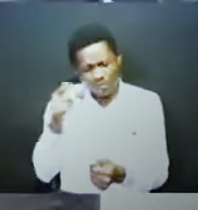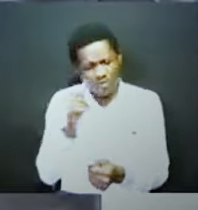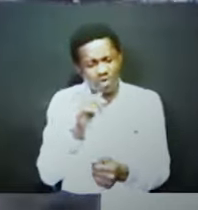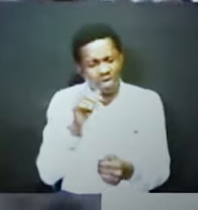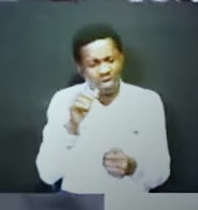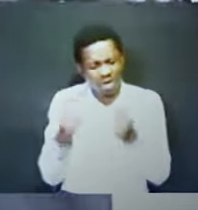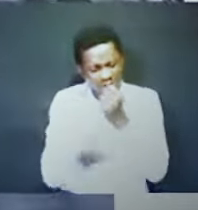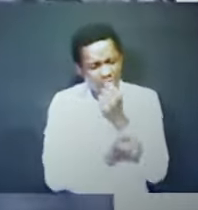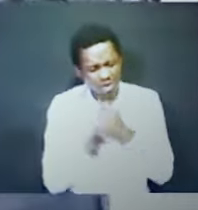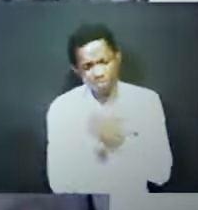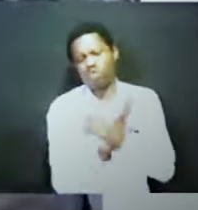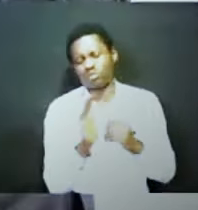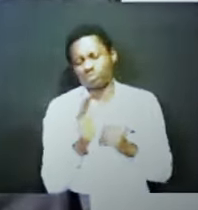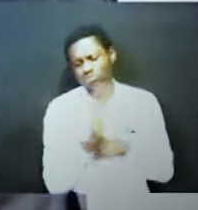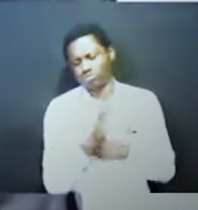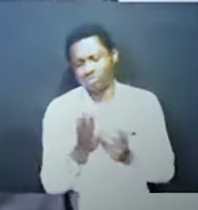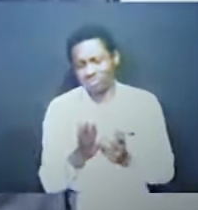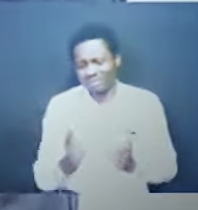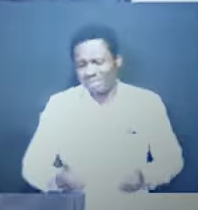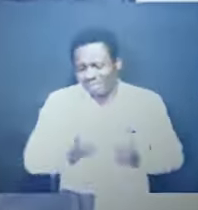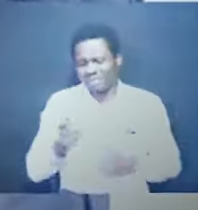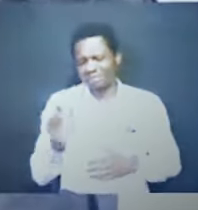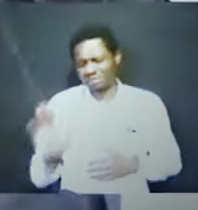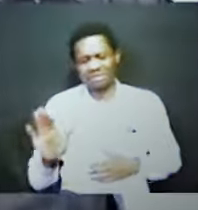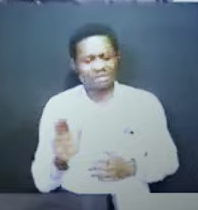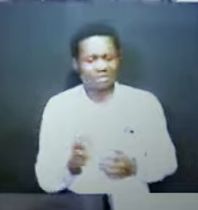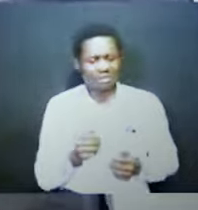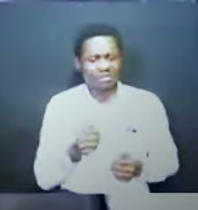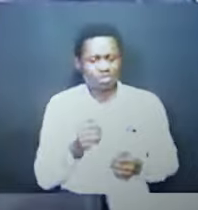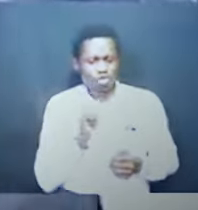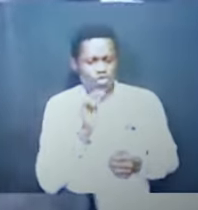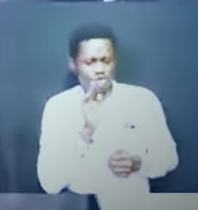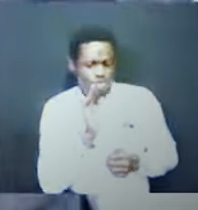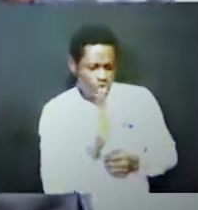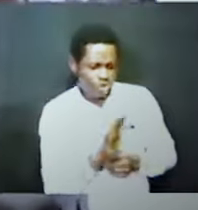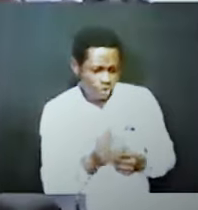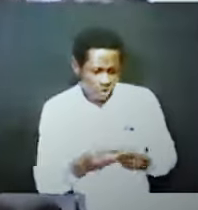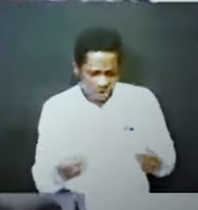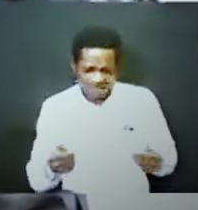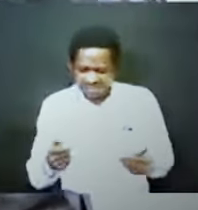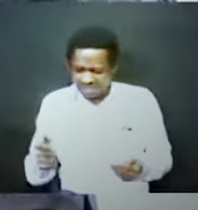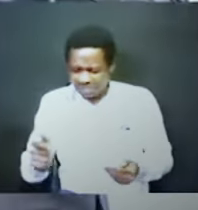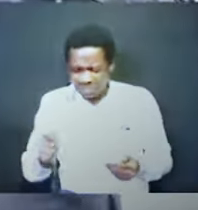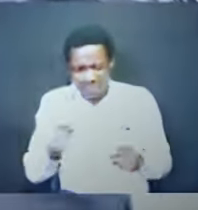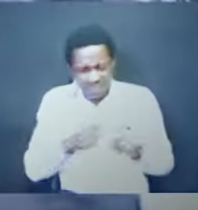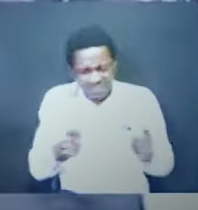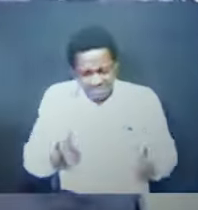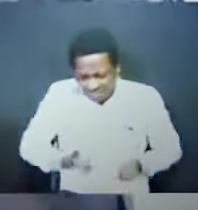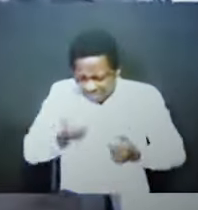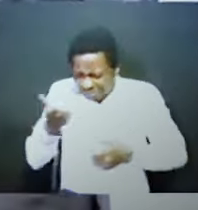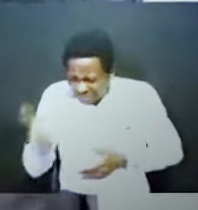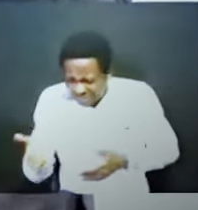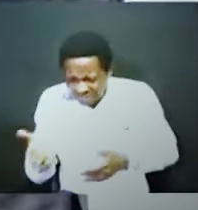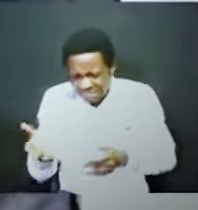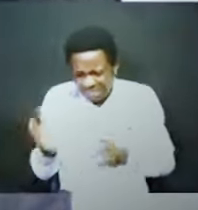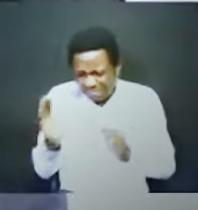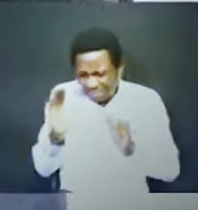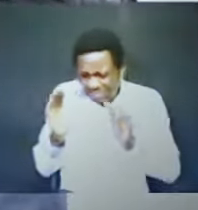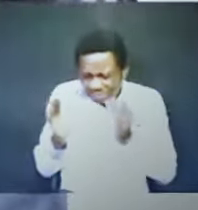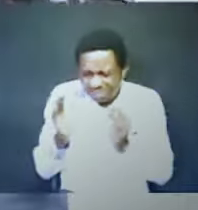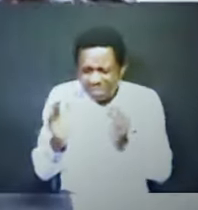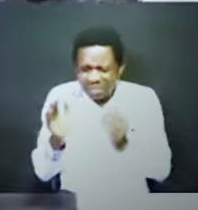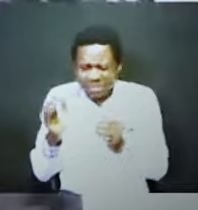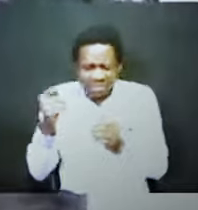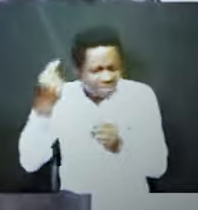suno. He lived in the land that is his. Asasi na no wate suno. Eya ne dia. Like a stranger living in a foreign land.